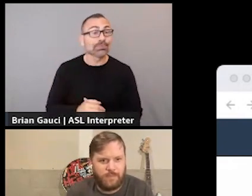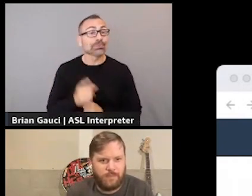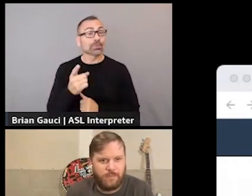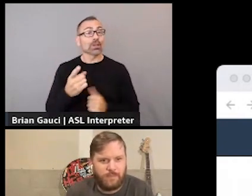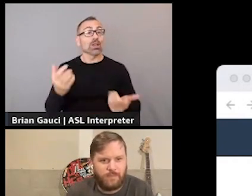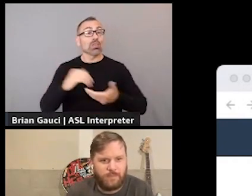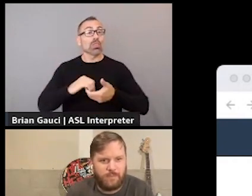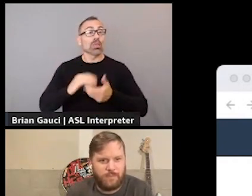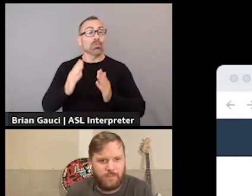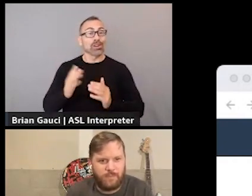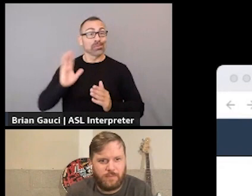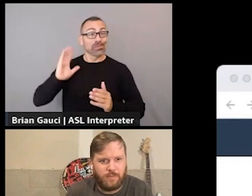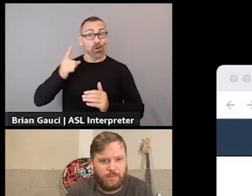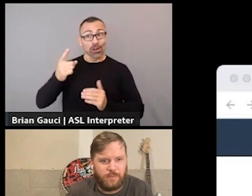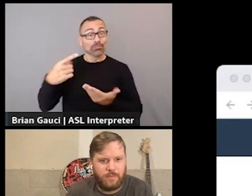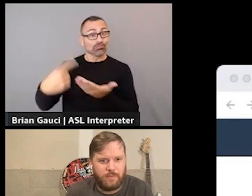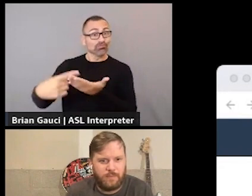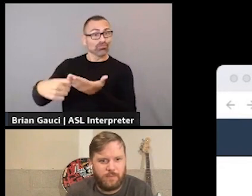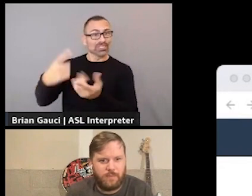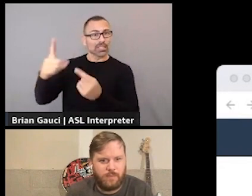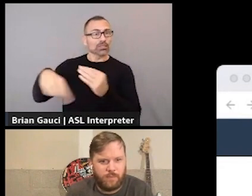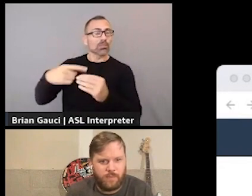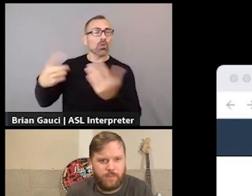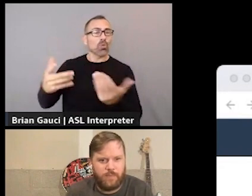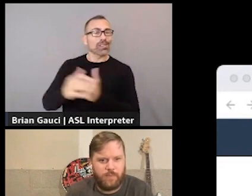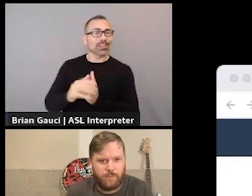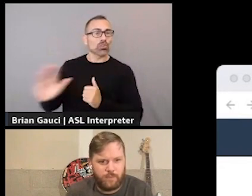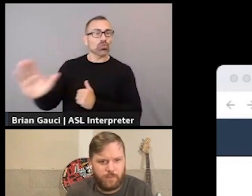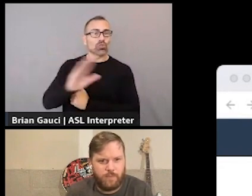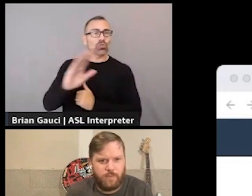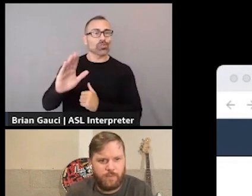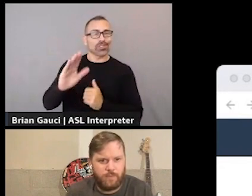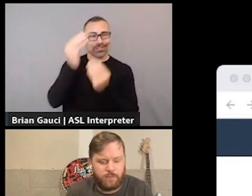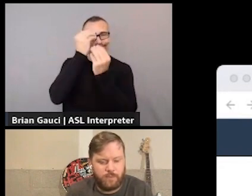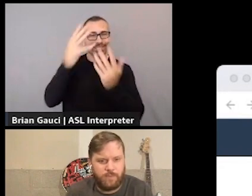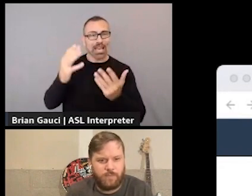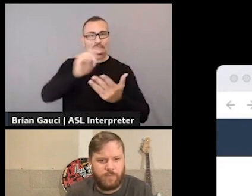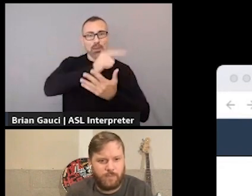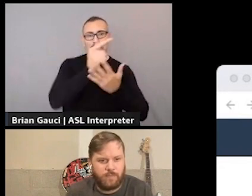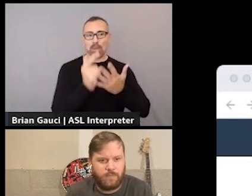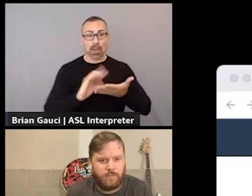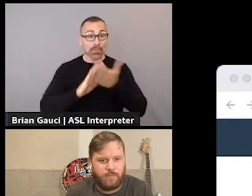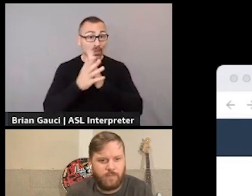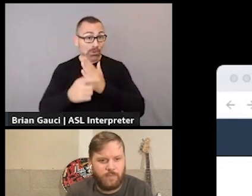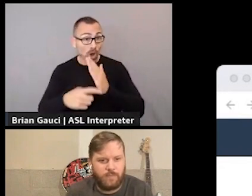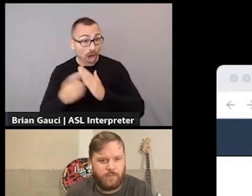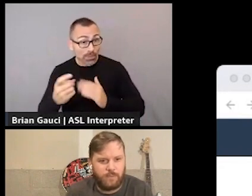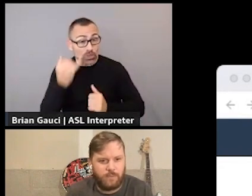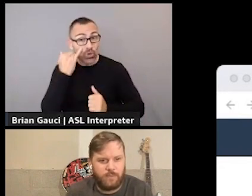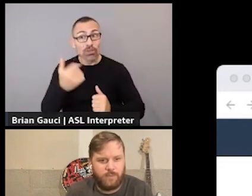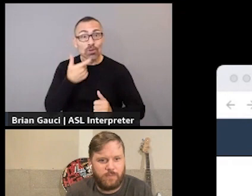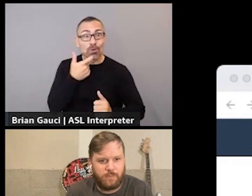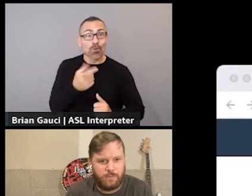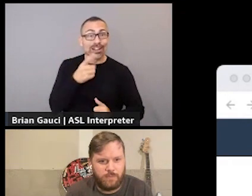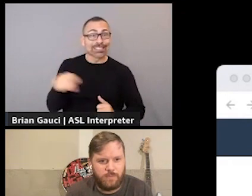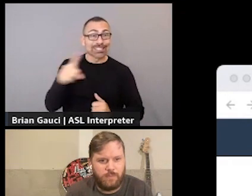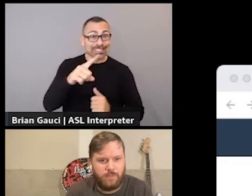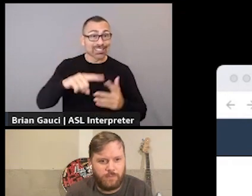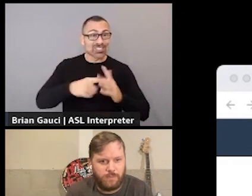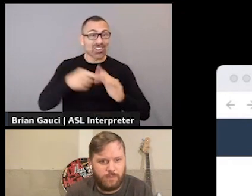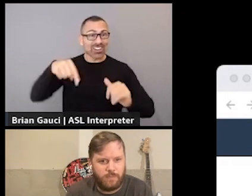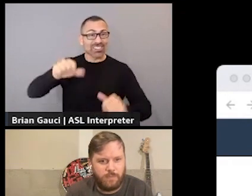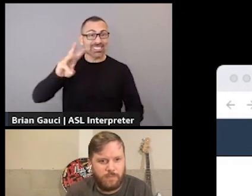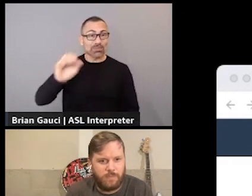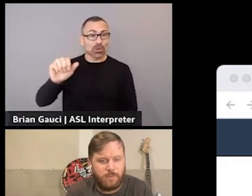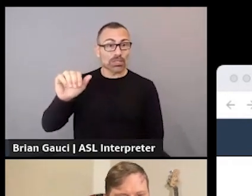who talked, the sponsor earlier today, talked about automating your data pipeline. So if you caught the beginning of AWS On Air, shout out to them, you'll actually see me